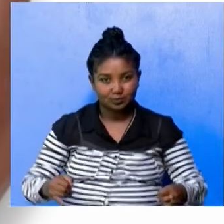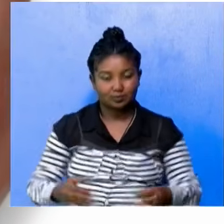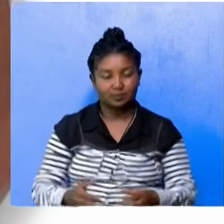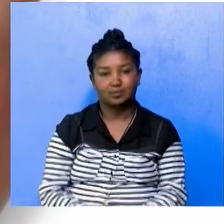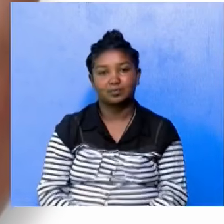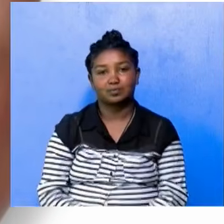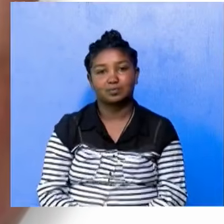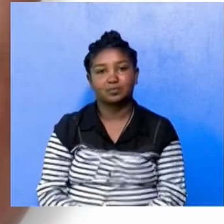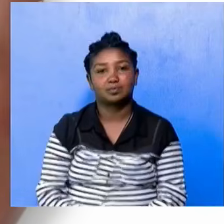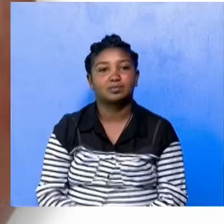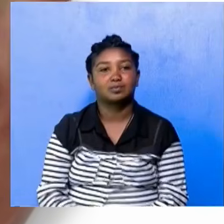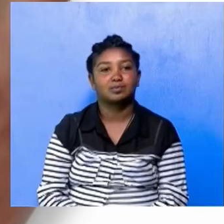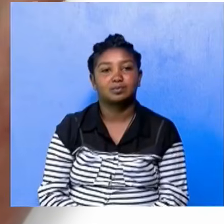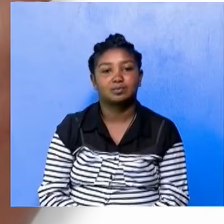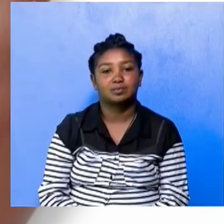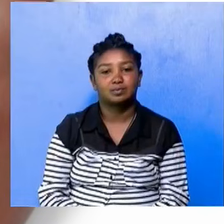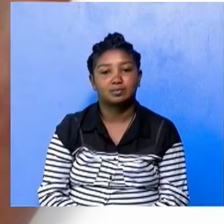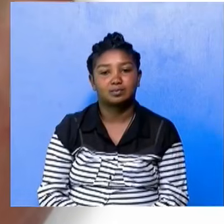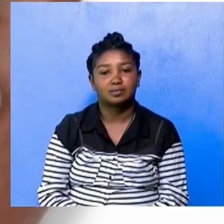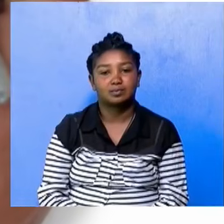common noun.